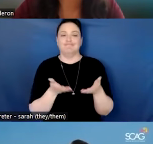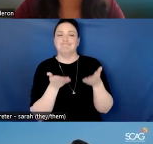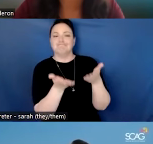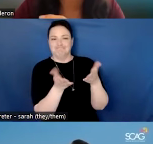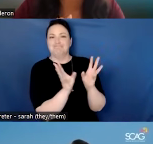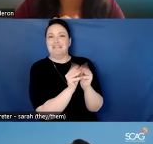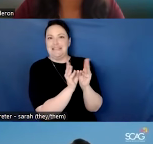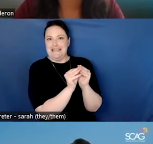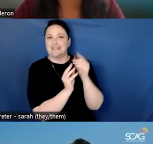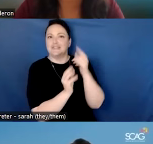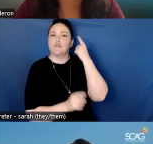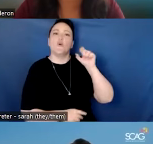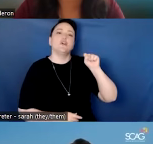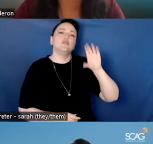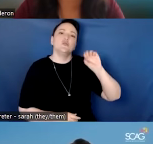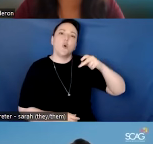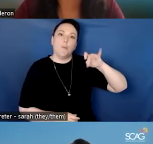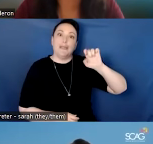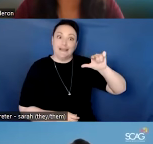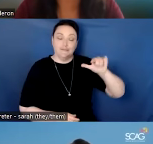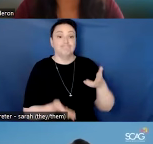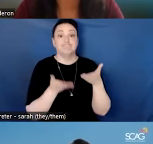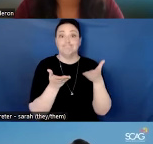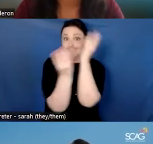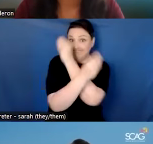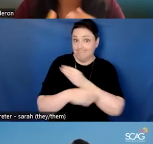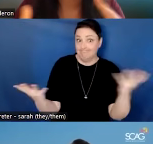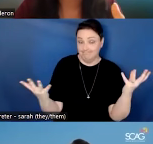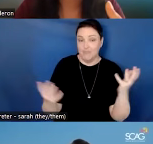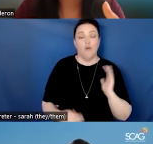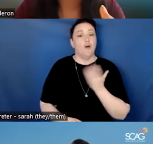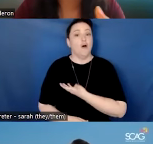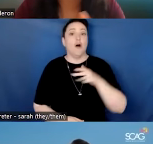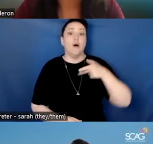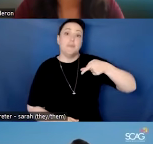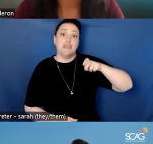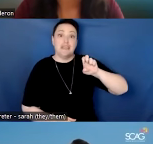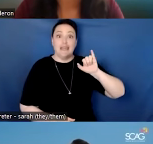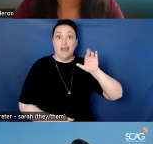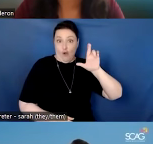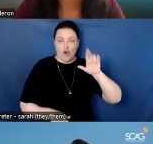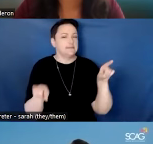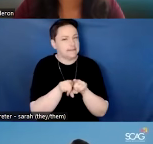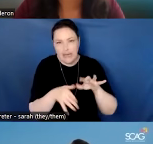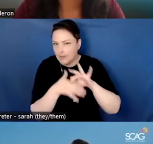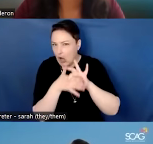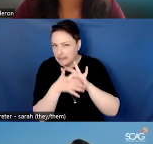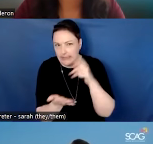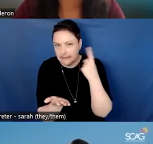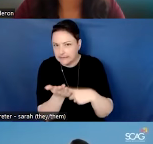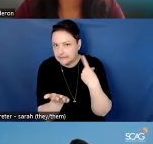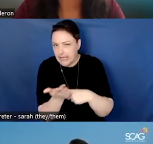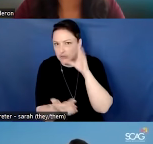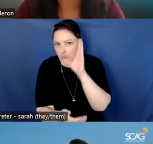hosting 2 virtual public scoping meetings for our PEIR, both with the same content. And if you're interested in attending